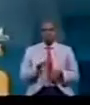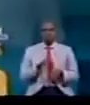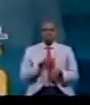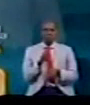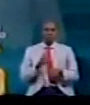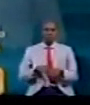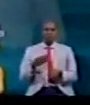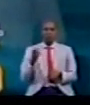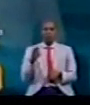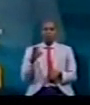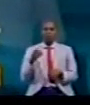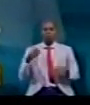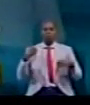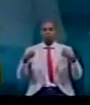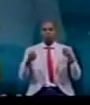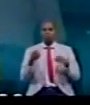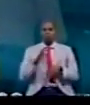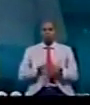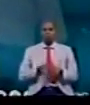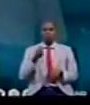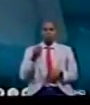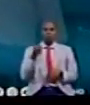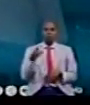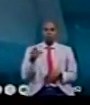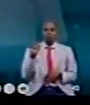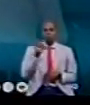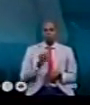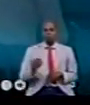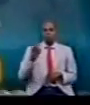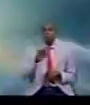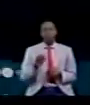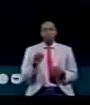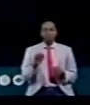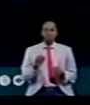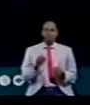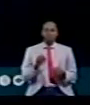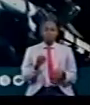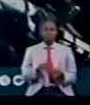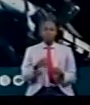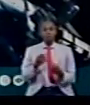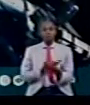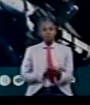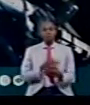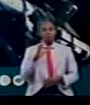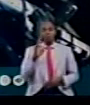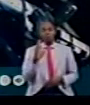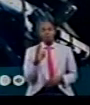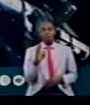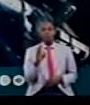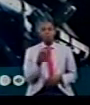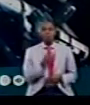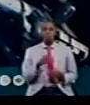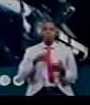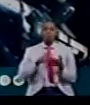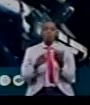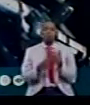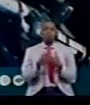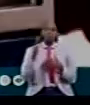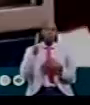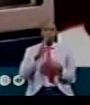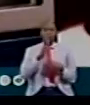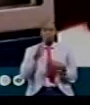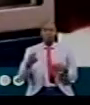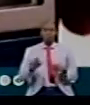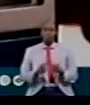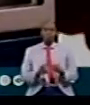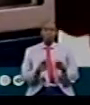now, I'm grateful unto God. Almighty God, everlasting Father, gracious God, I am here this night,